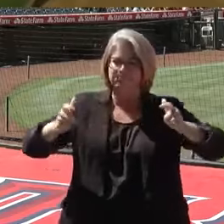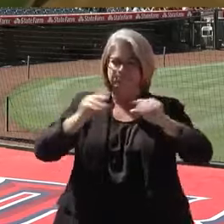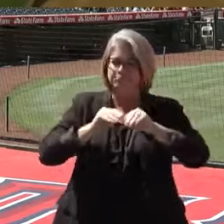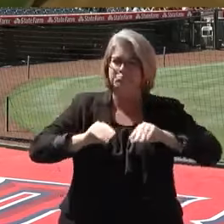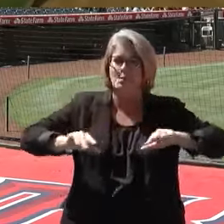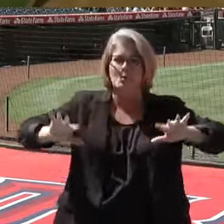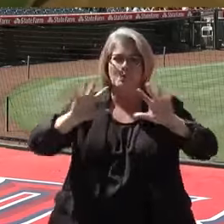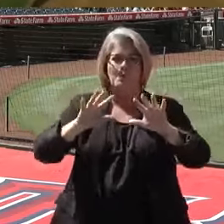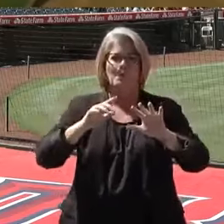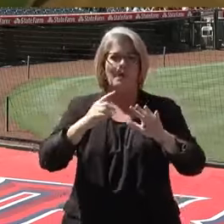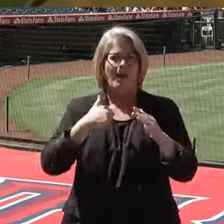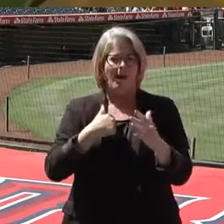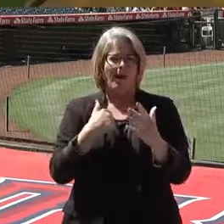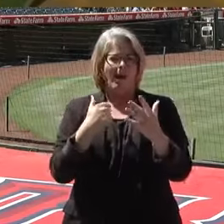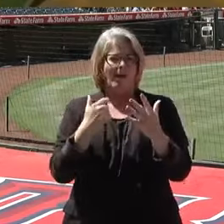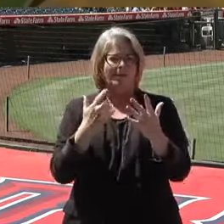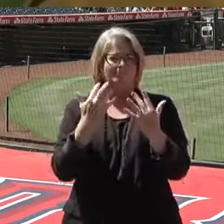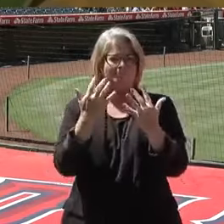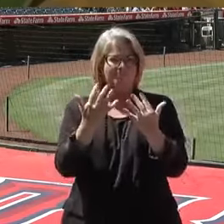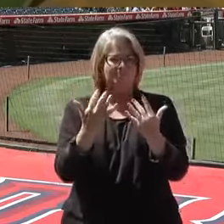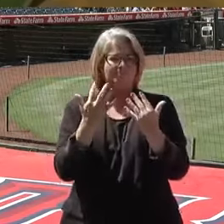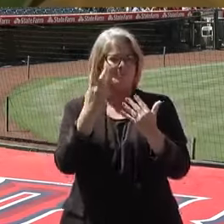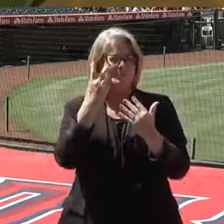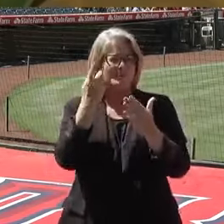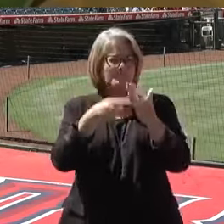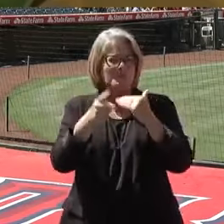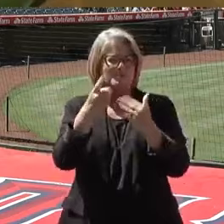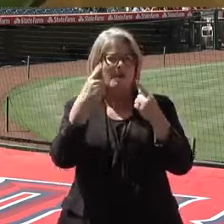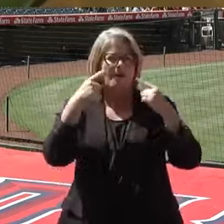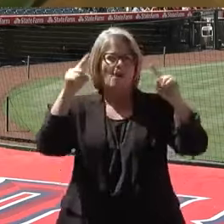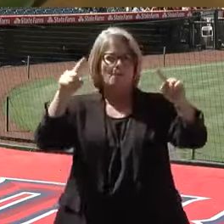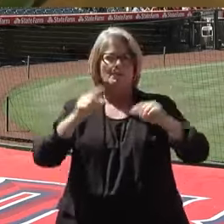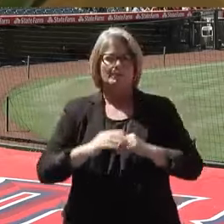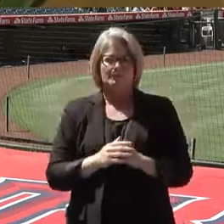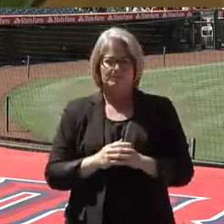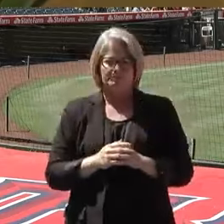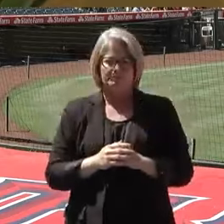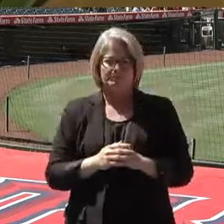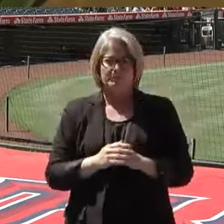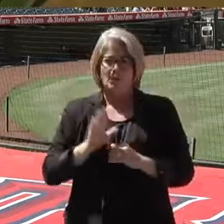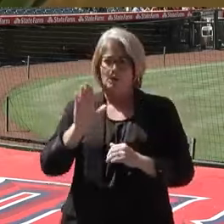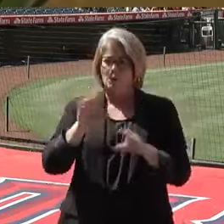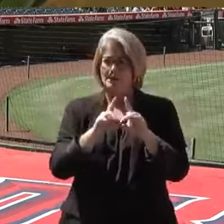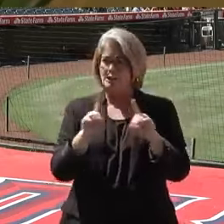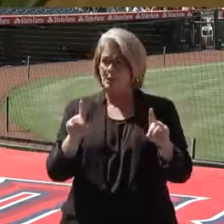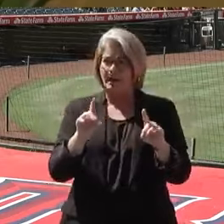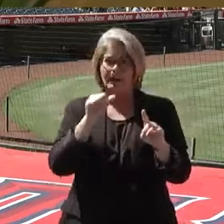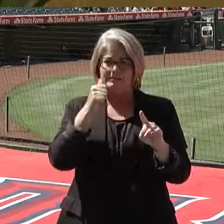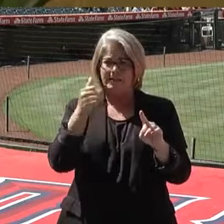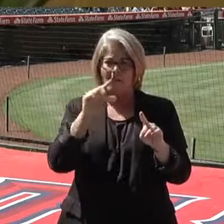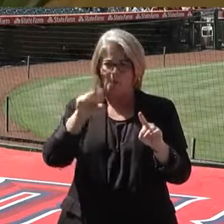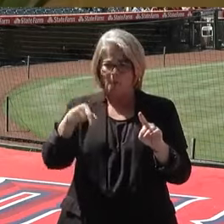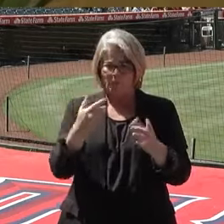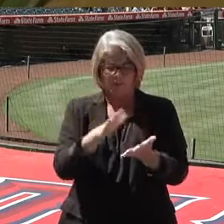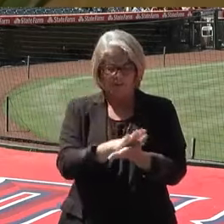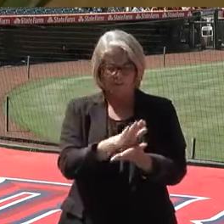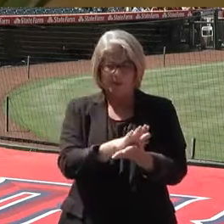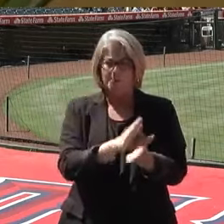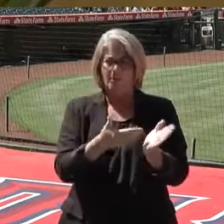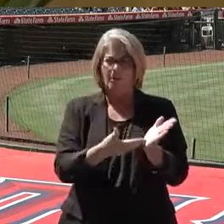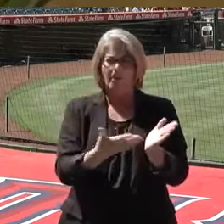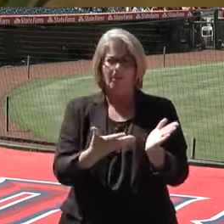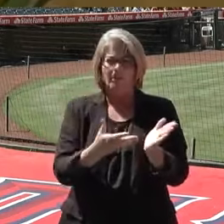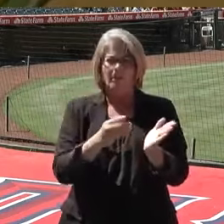what you accomplish. We must remember that your degree is not just a document, but a testament of your hard work and accomplishment.